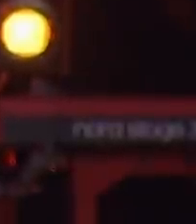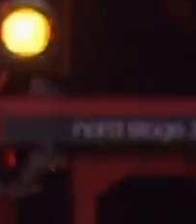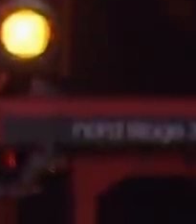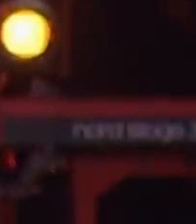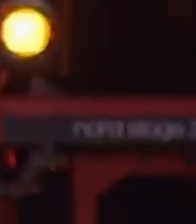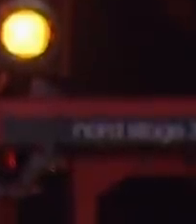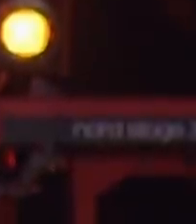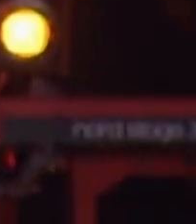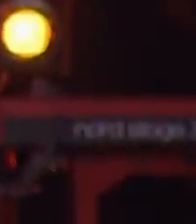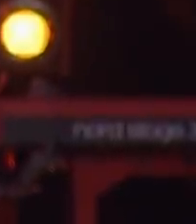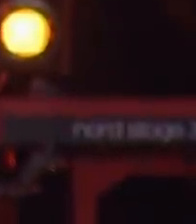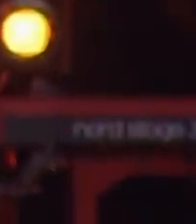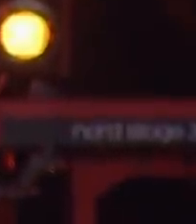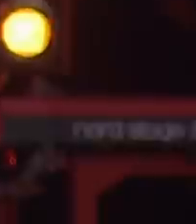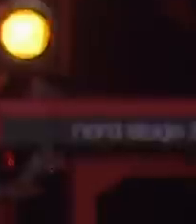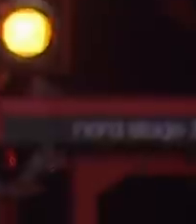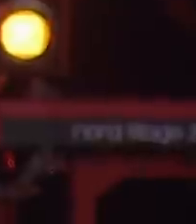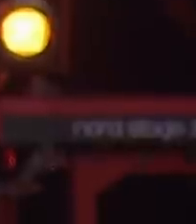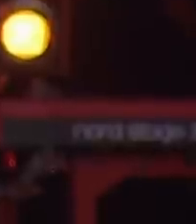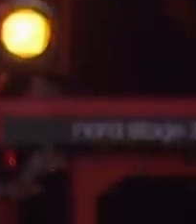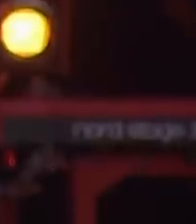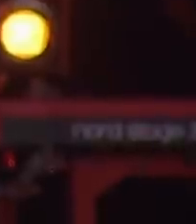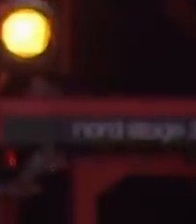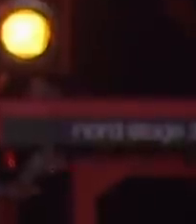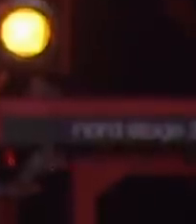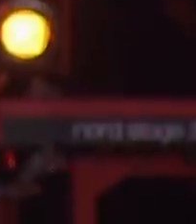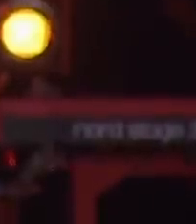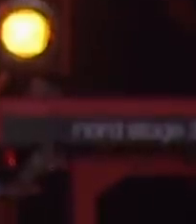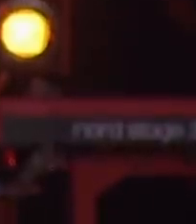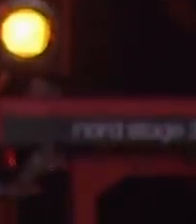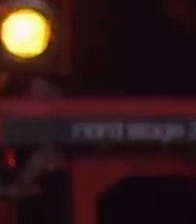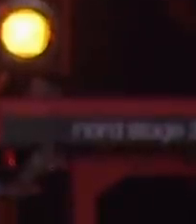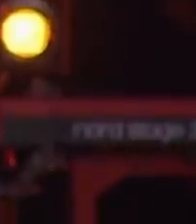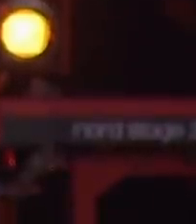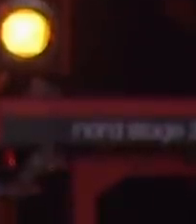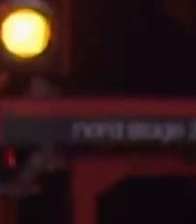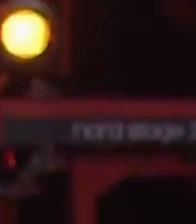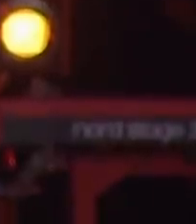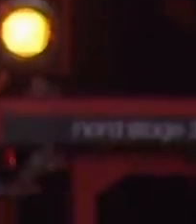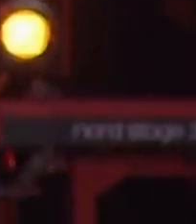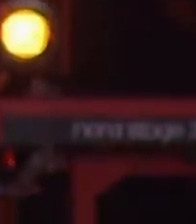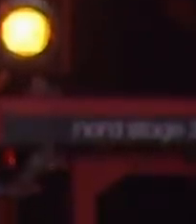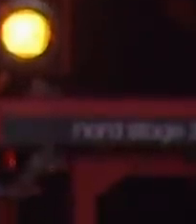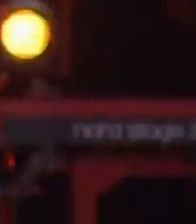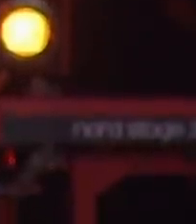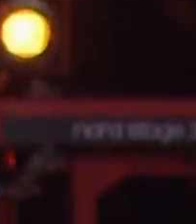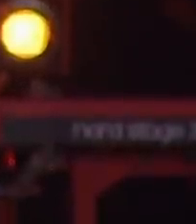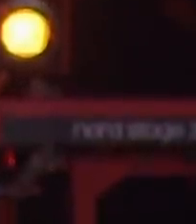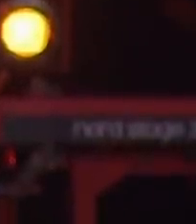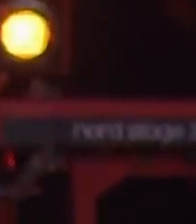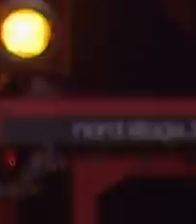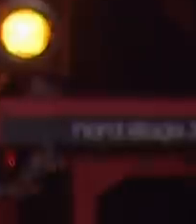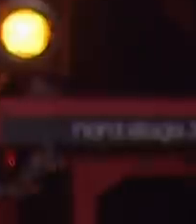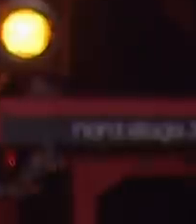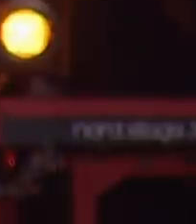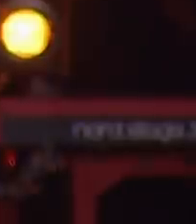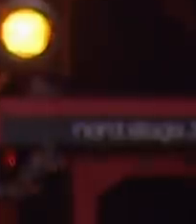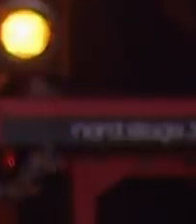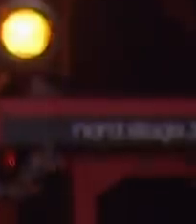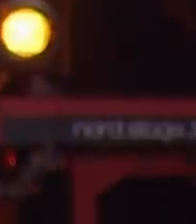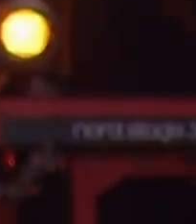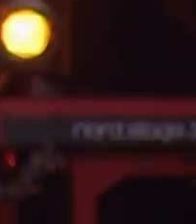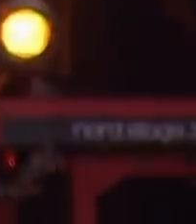a nosotros mismos. Pueblo suyo somos y oveja de su prado. Entra por